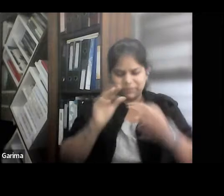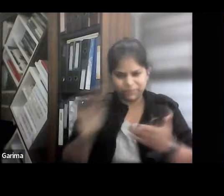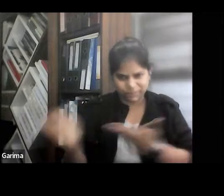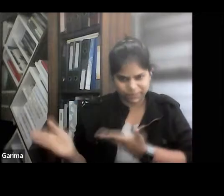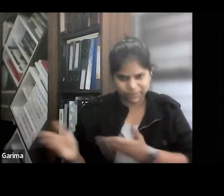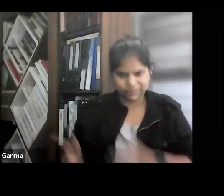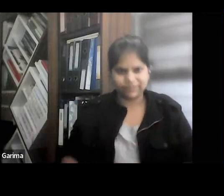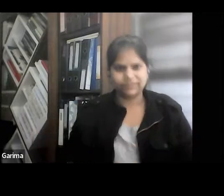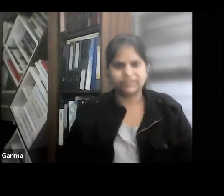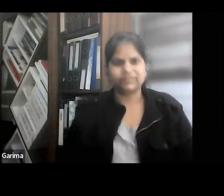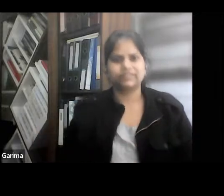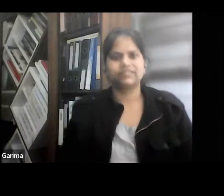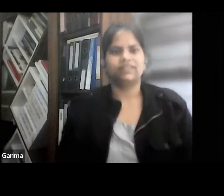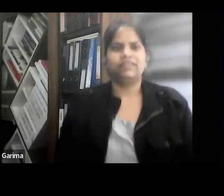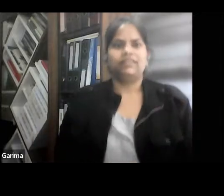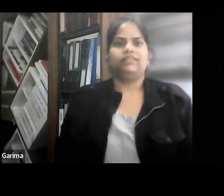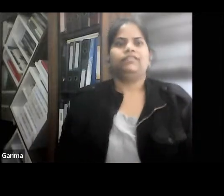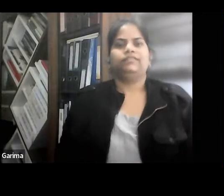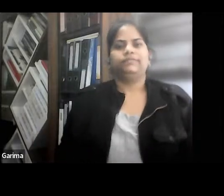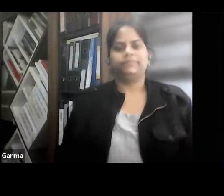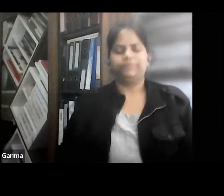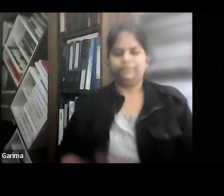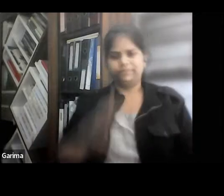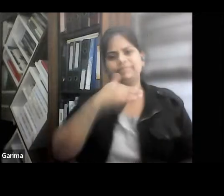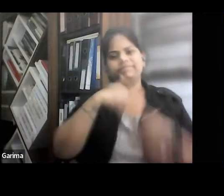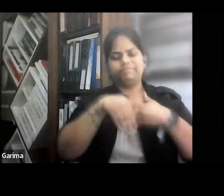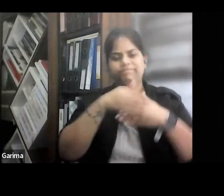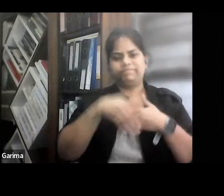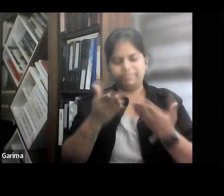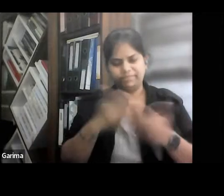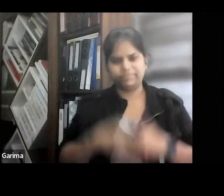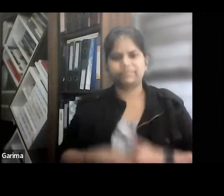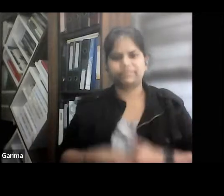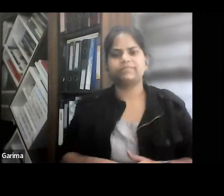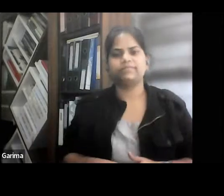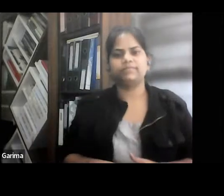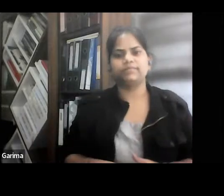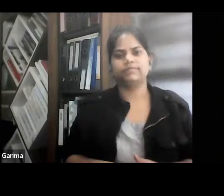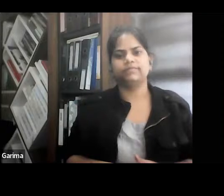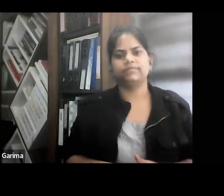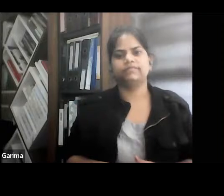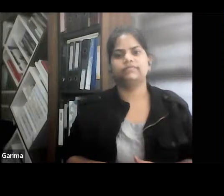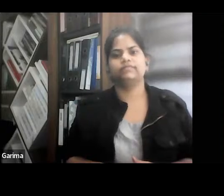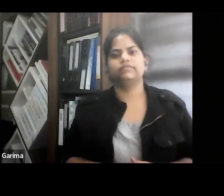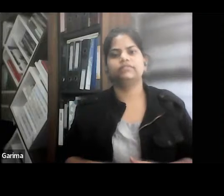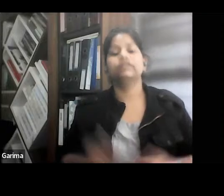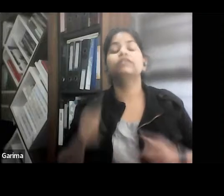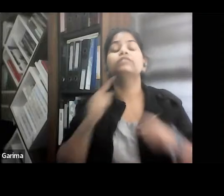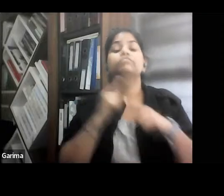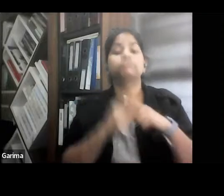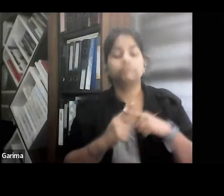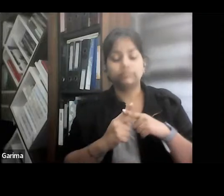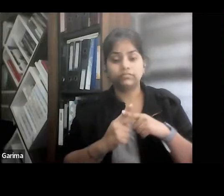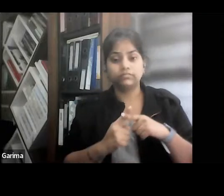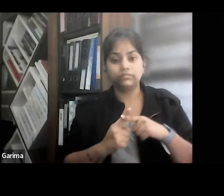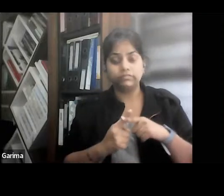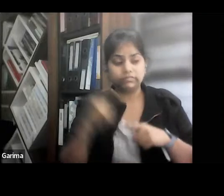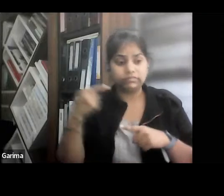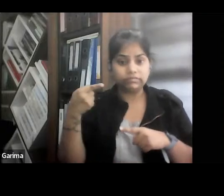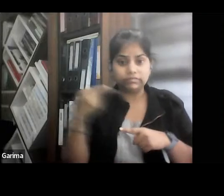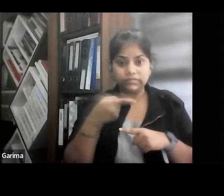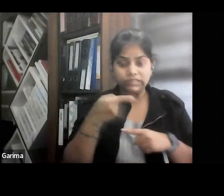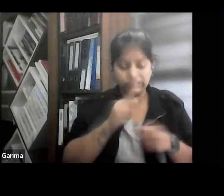Sandeep, Yep. sir, Please, Noble, go on, please. Sorry. Thank you. Also, this kind of